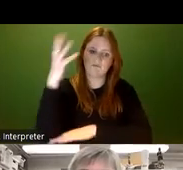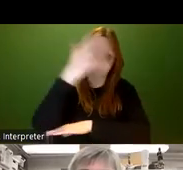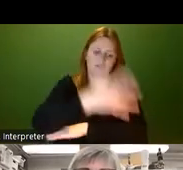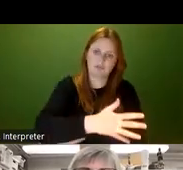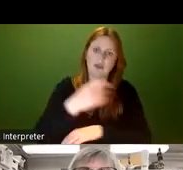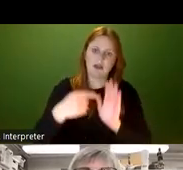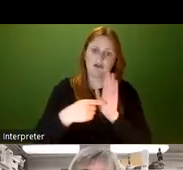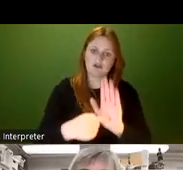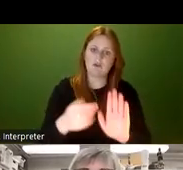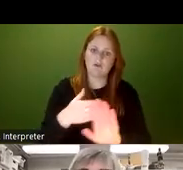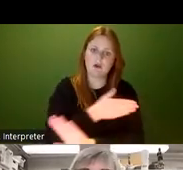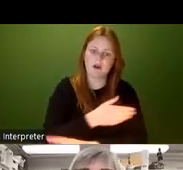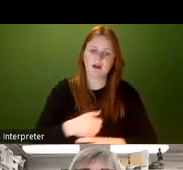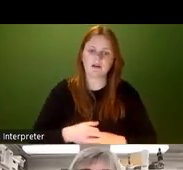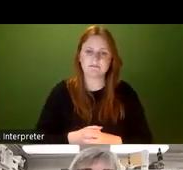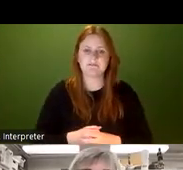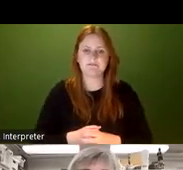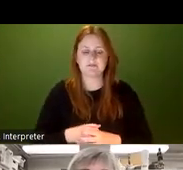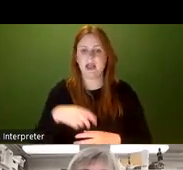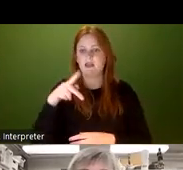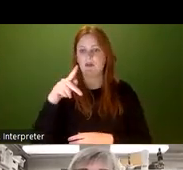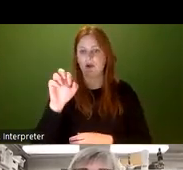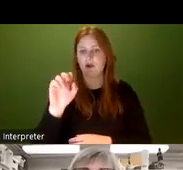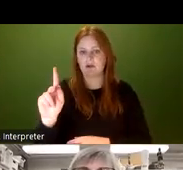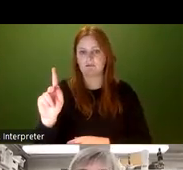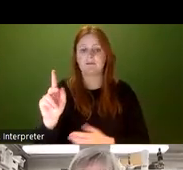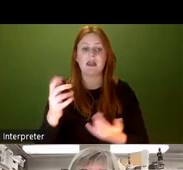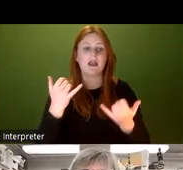Pleasant Park. And then there's six